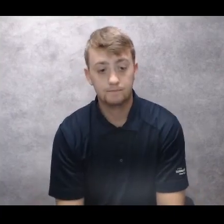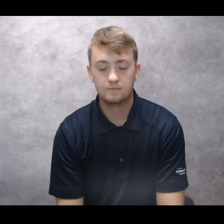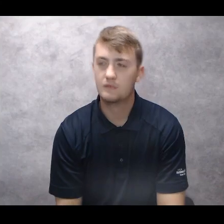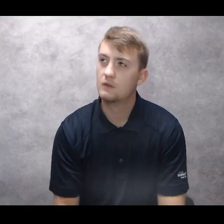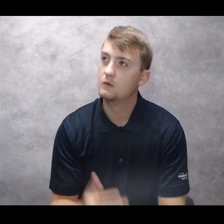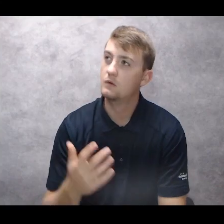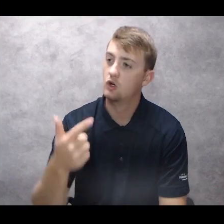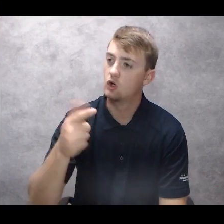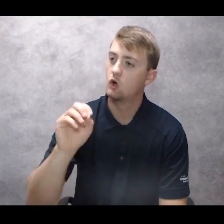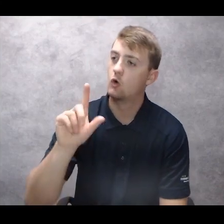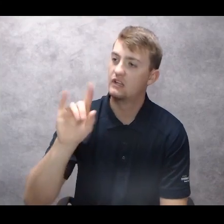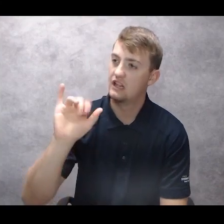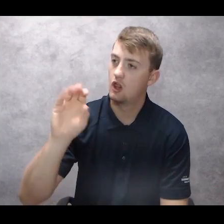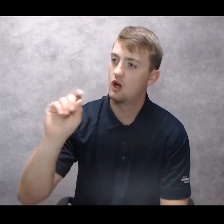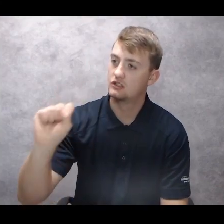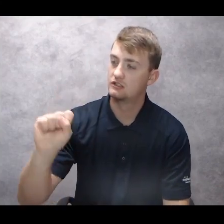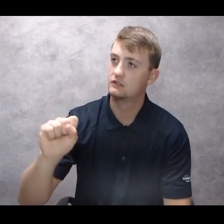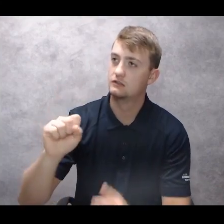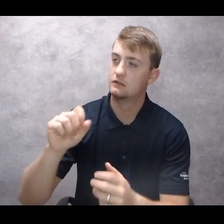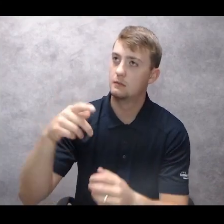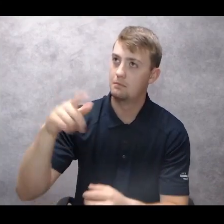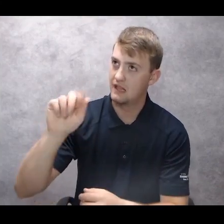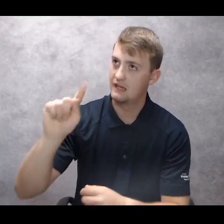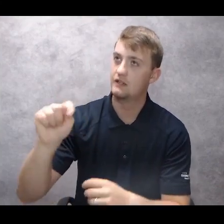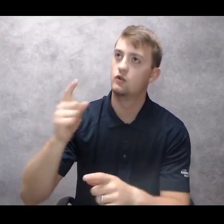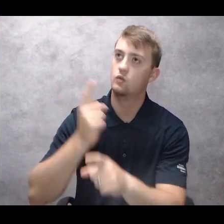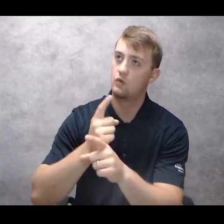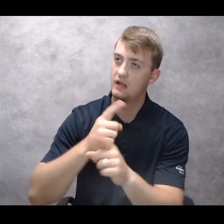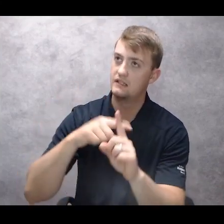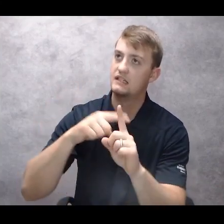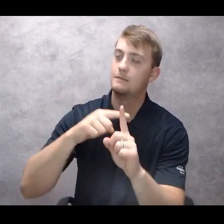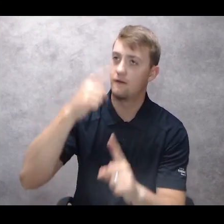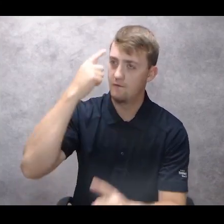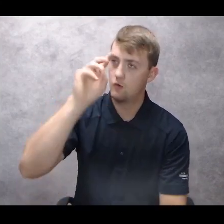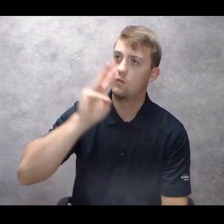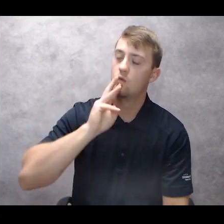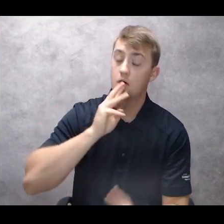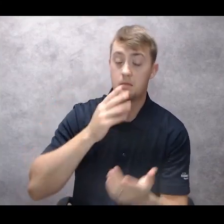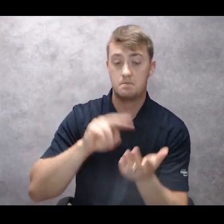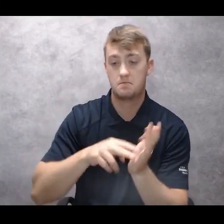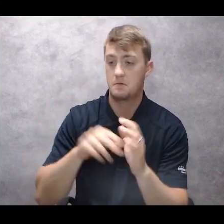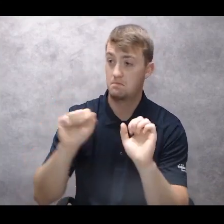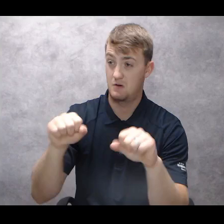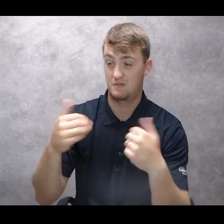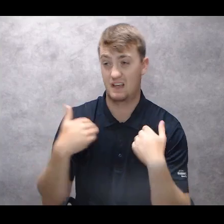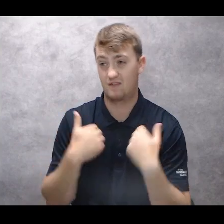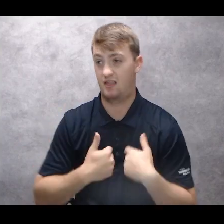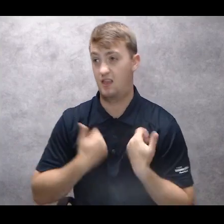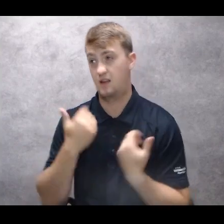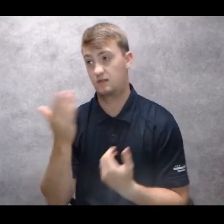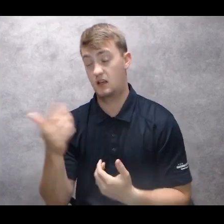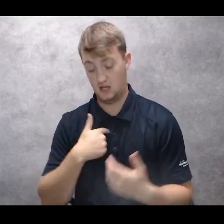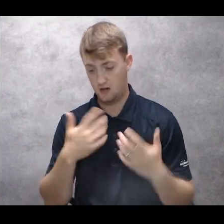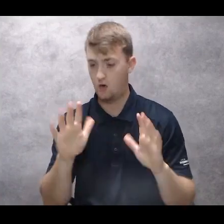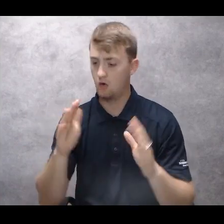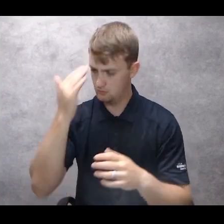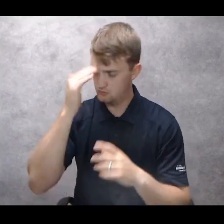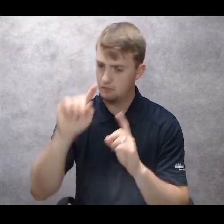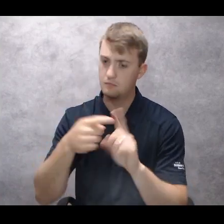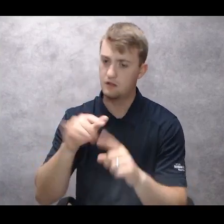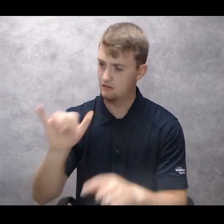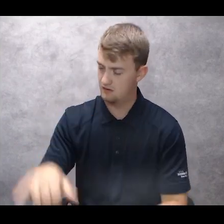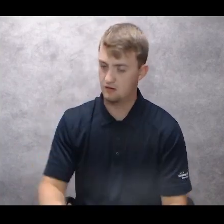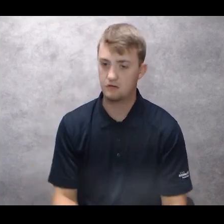Well, Goldilocks planets have the right temperature for water, and that means they could possibly have life. I already